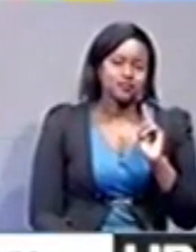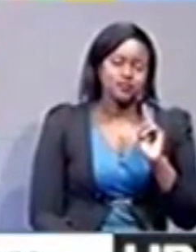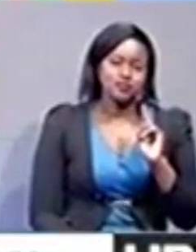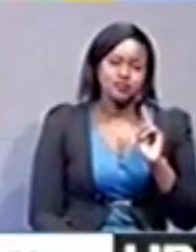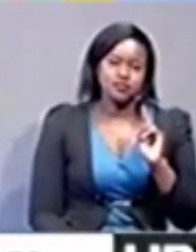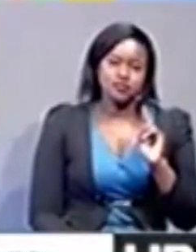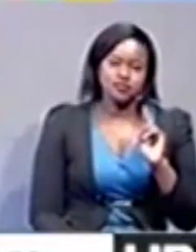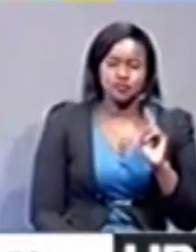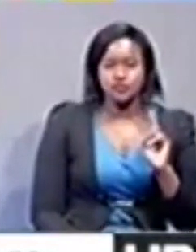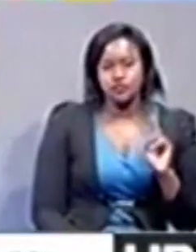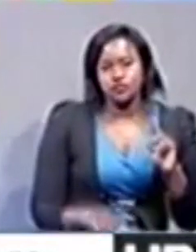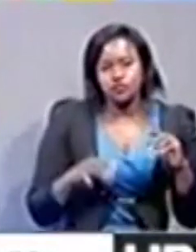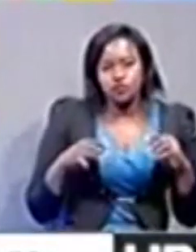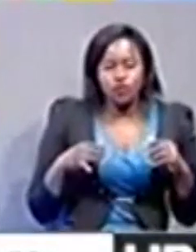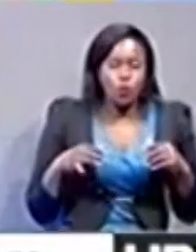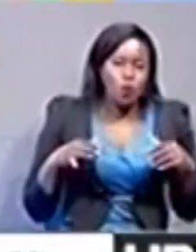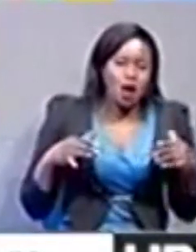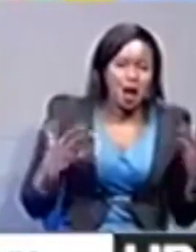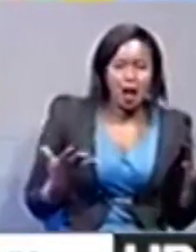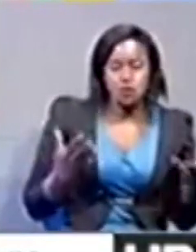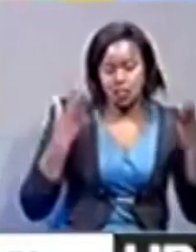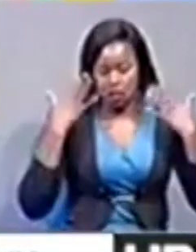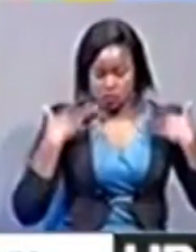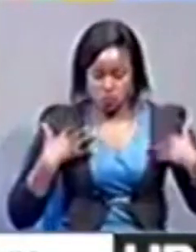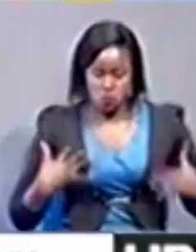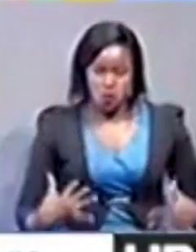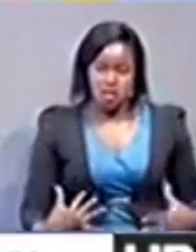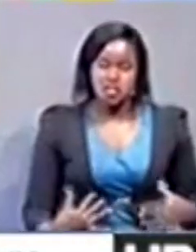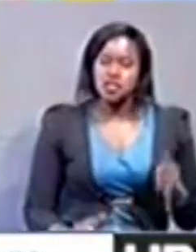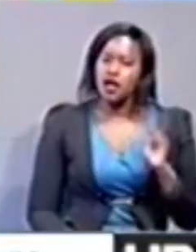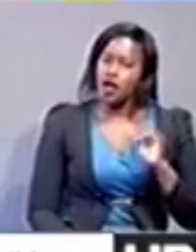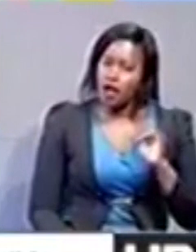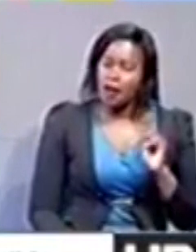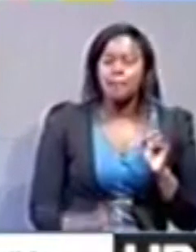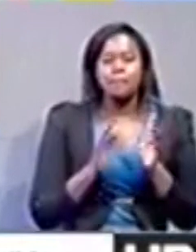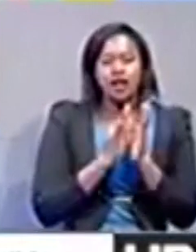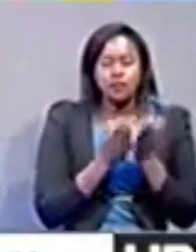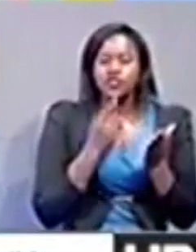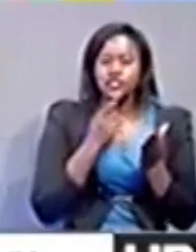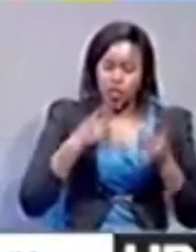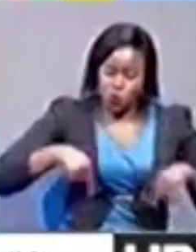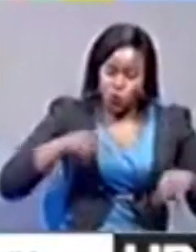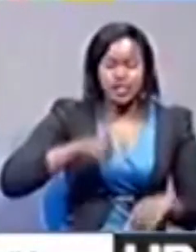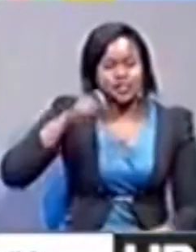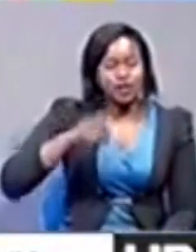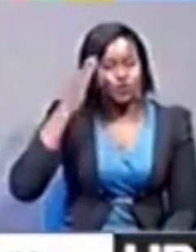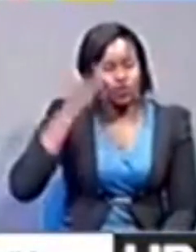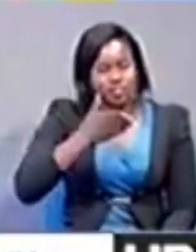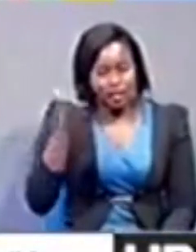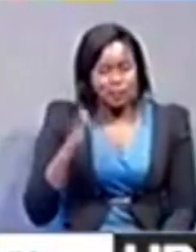and how they dress. It says we shall know them by their